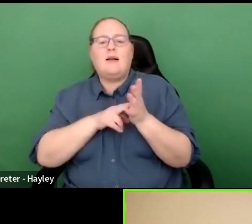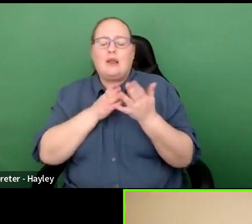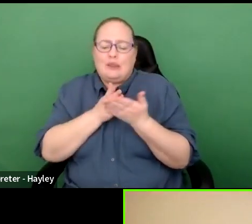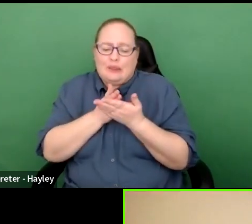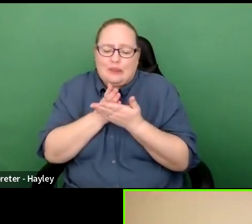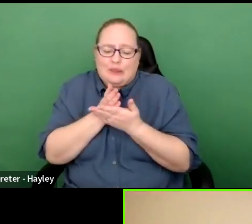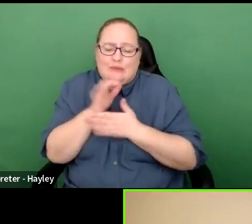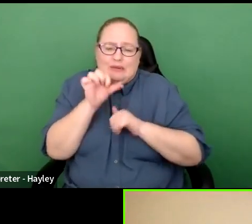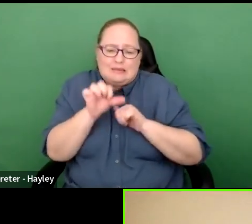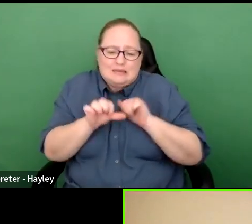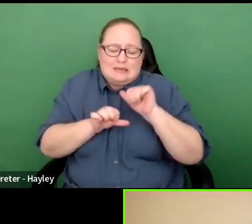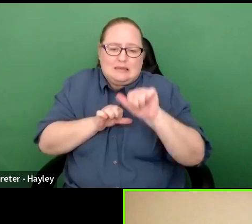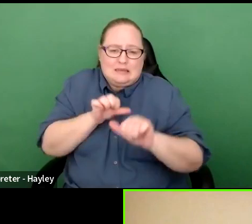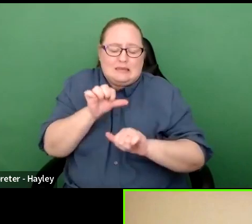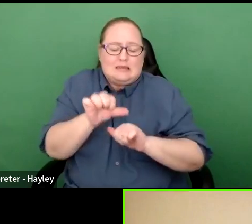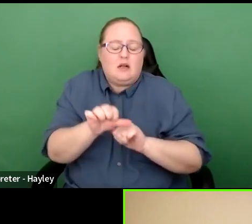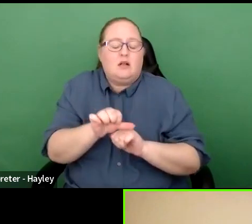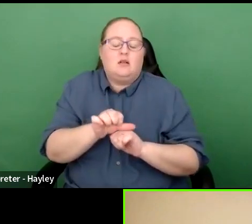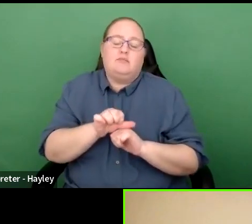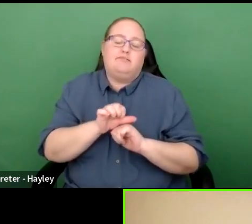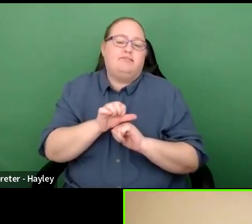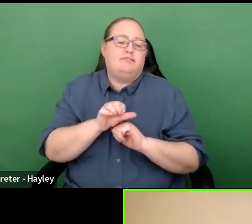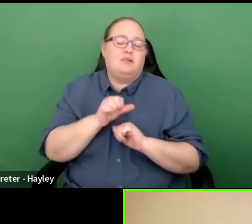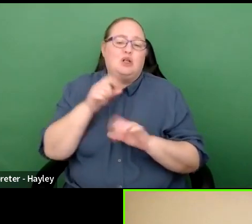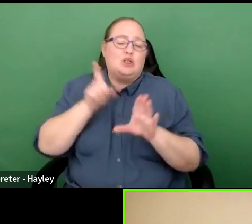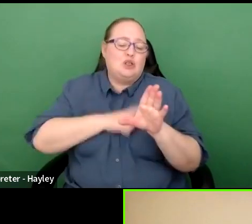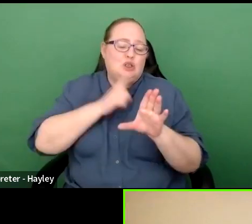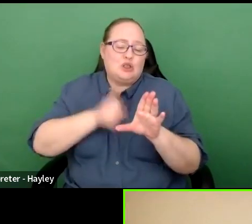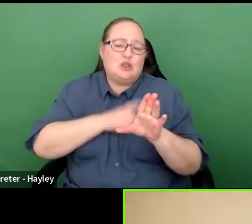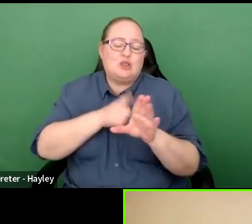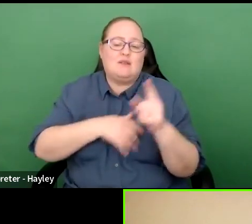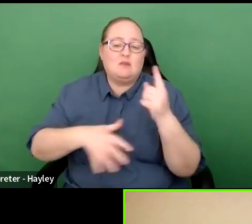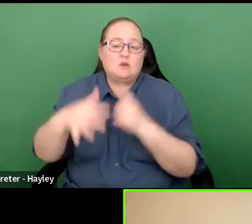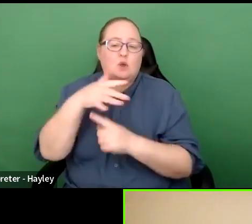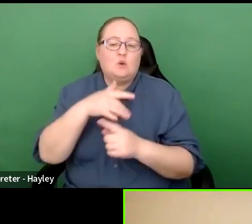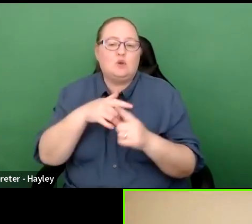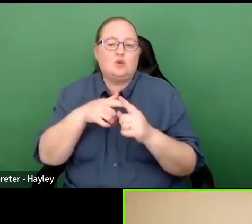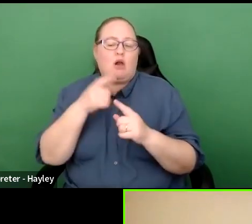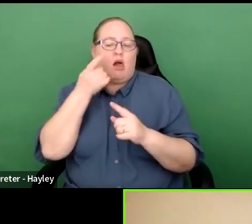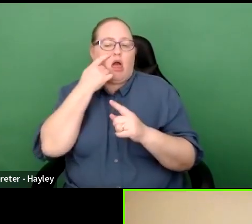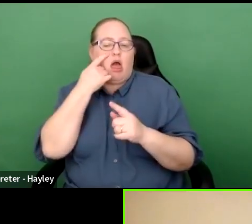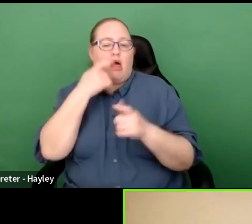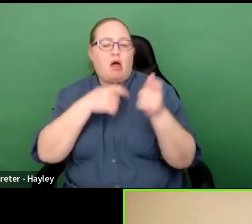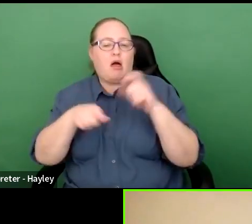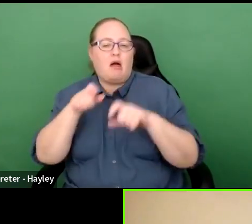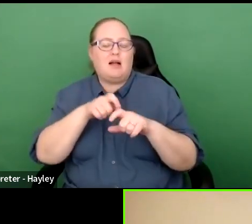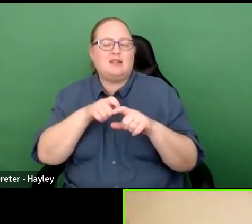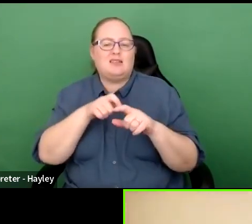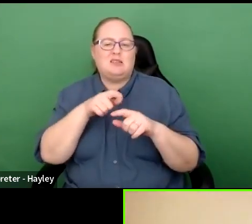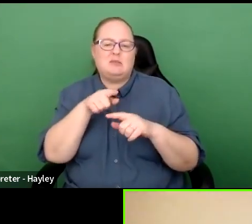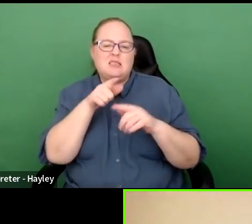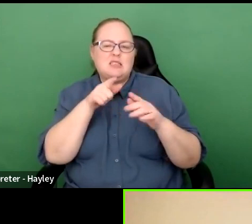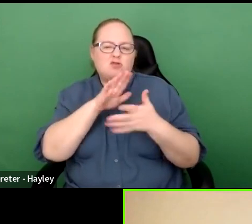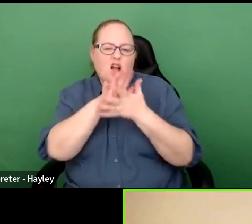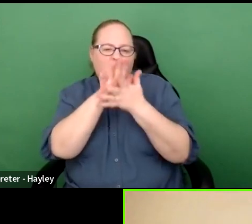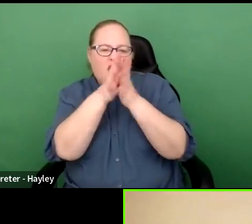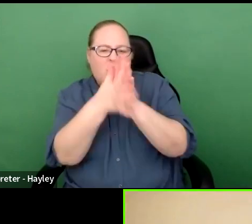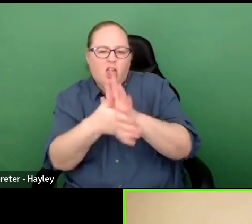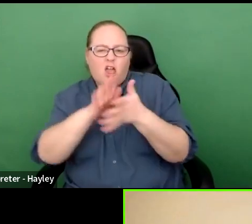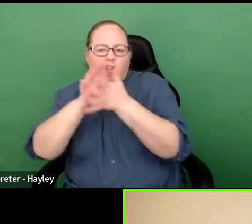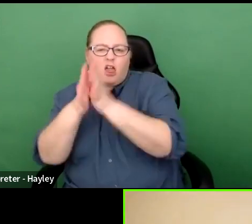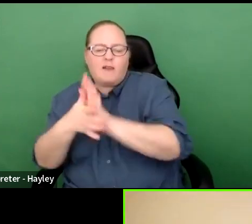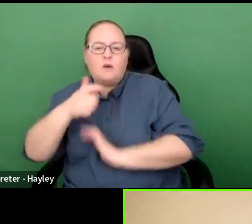social experimentation, meant to level, meant to destroy human capital in